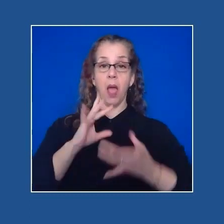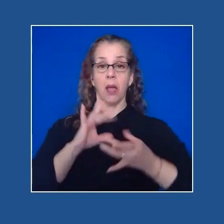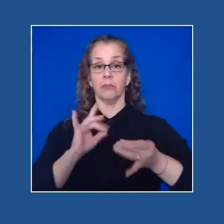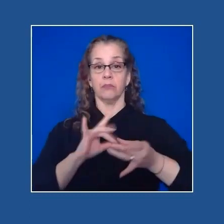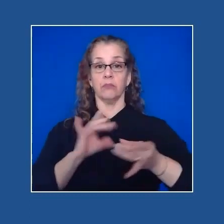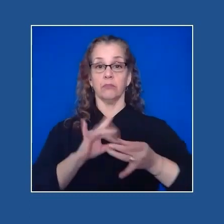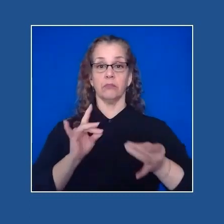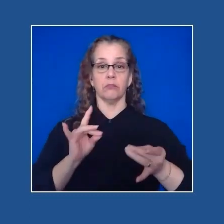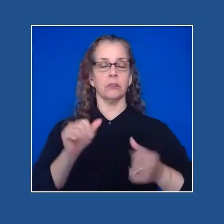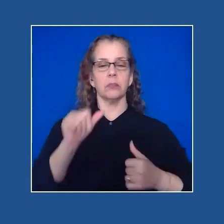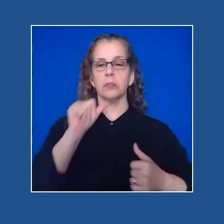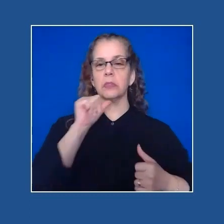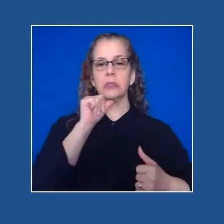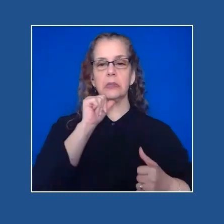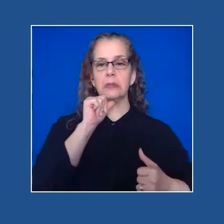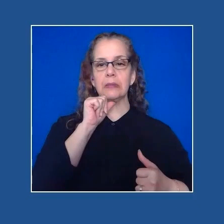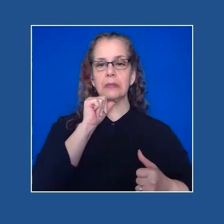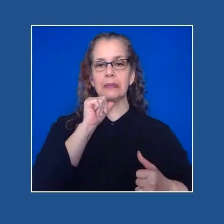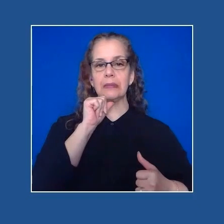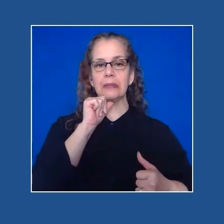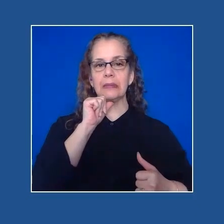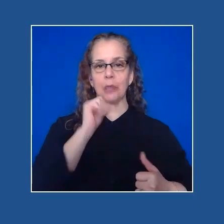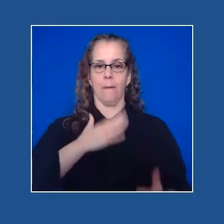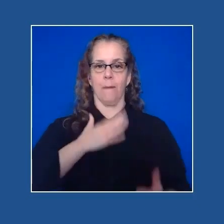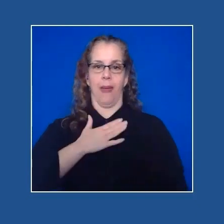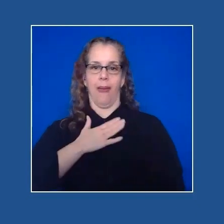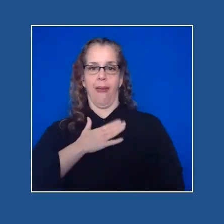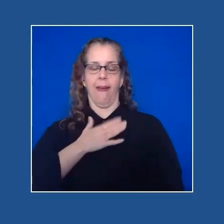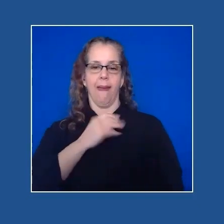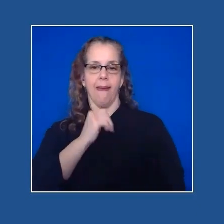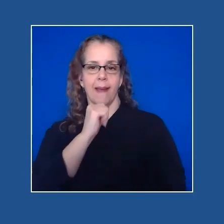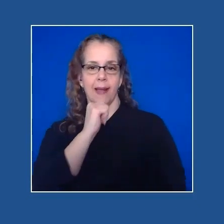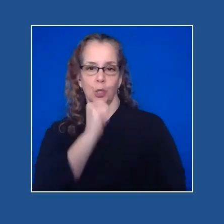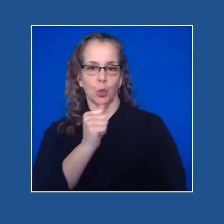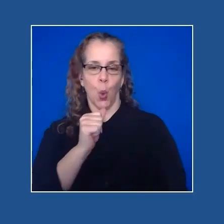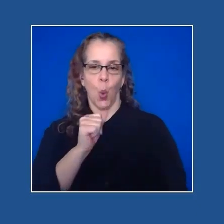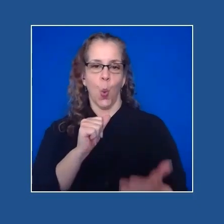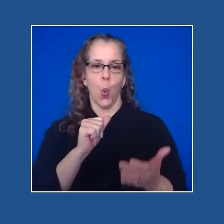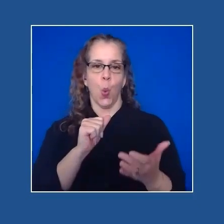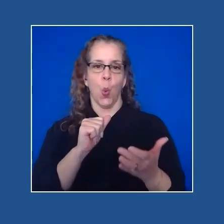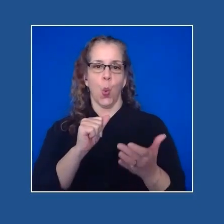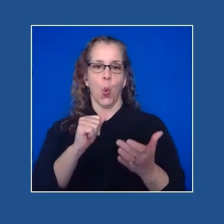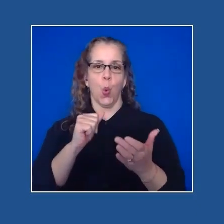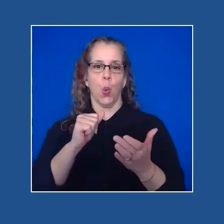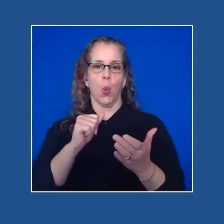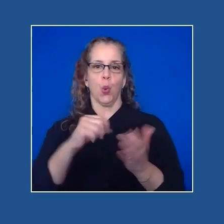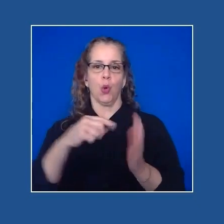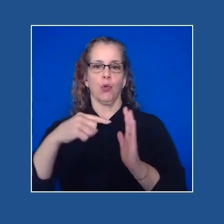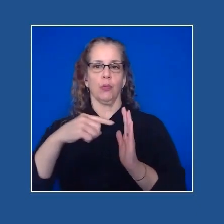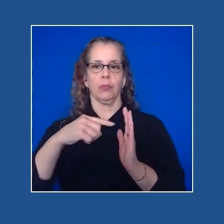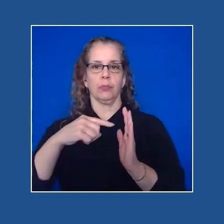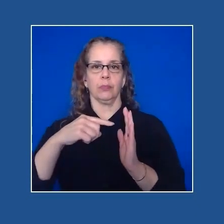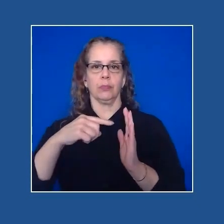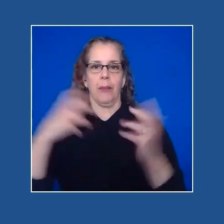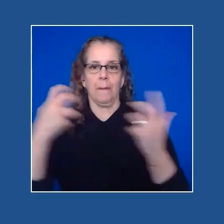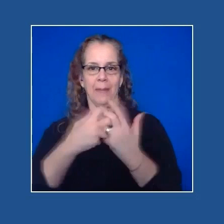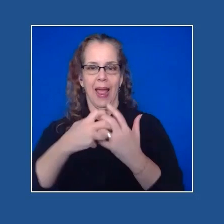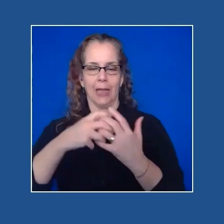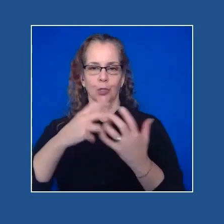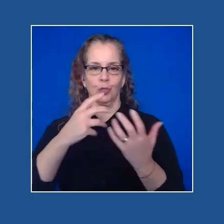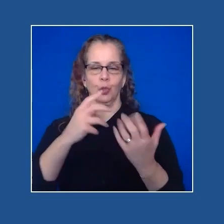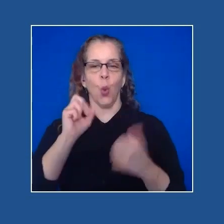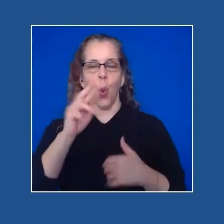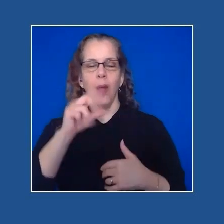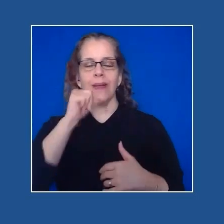reflect our own and don't reflect the views of the federal government. And we've been